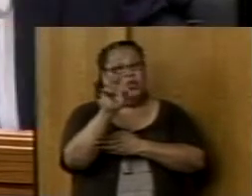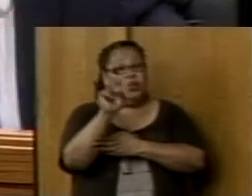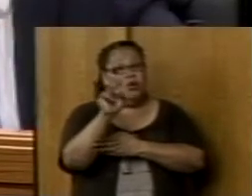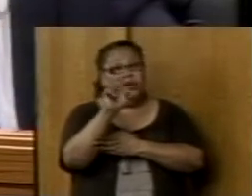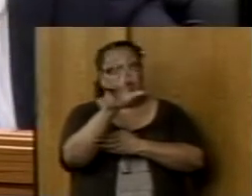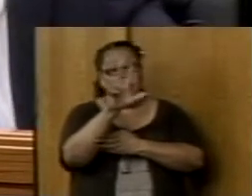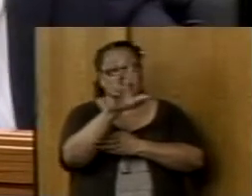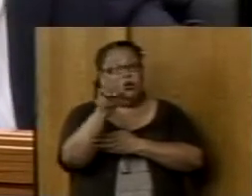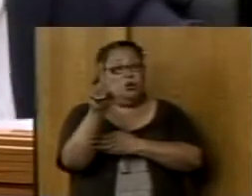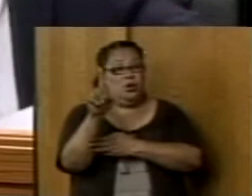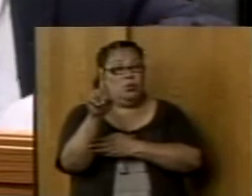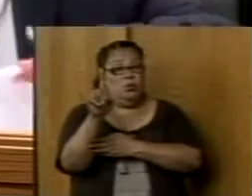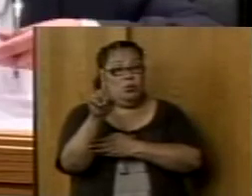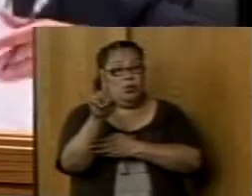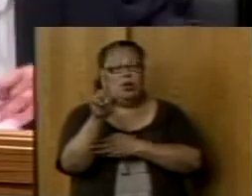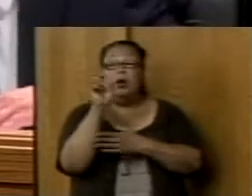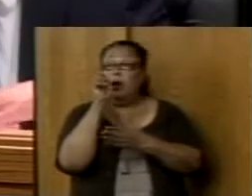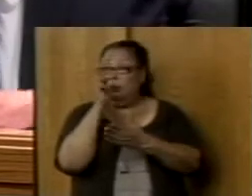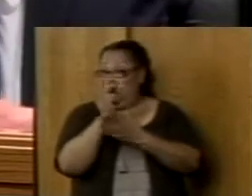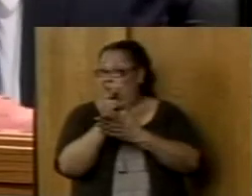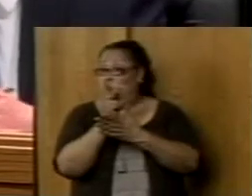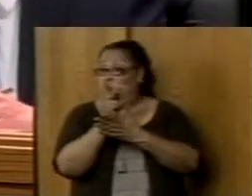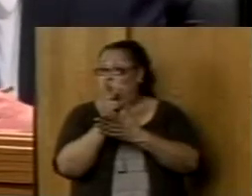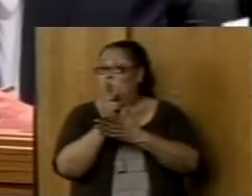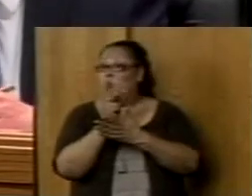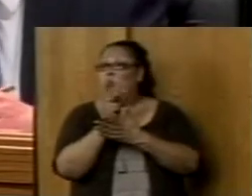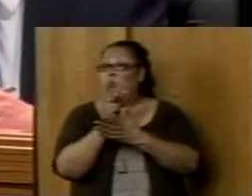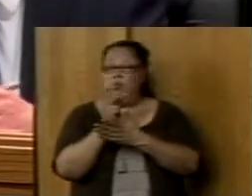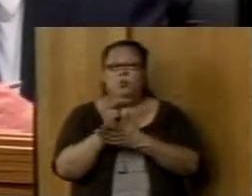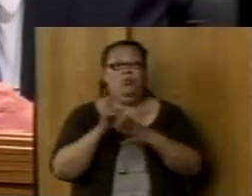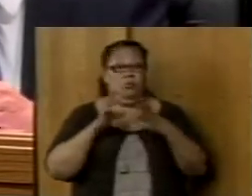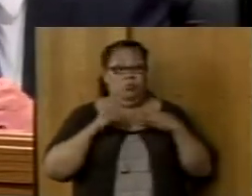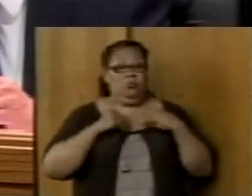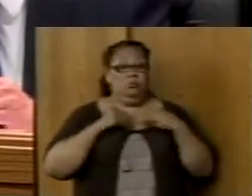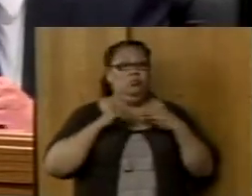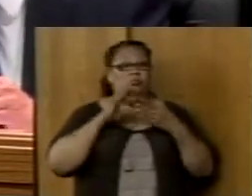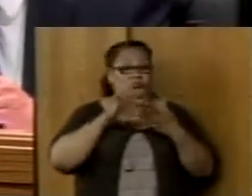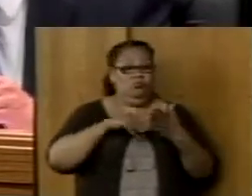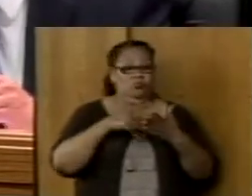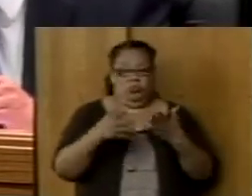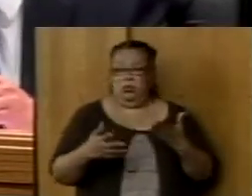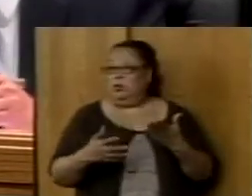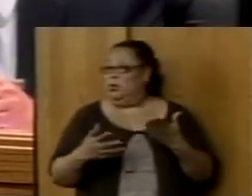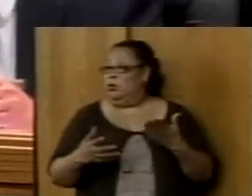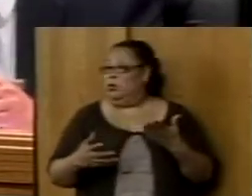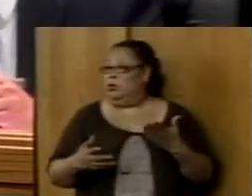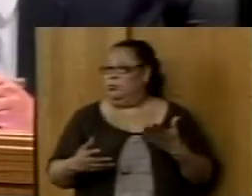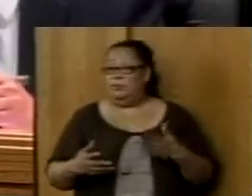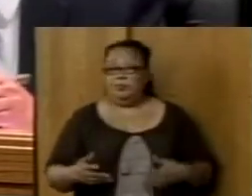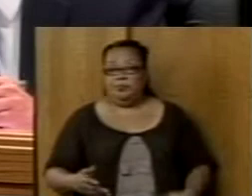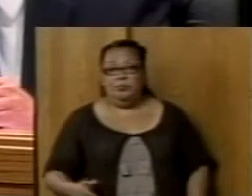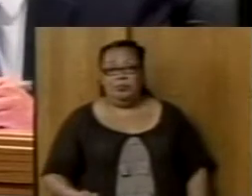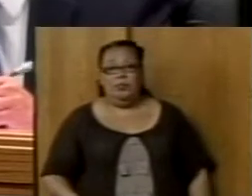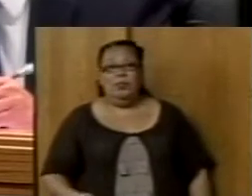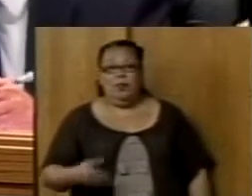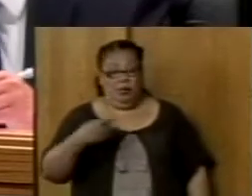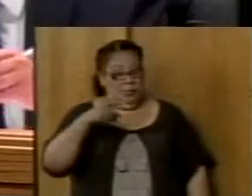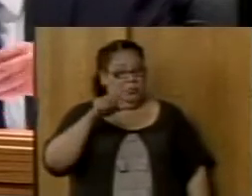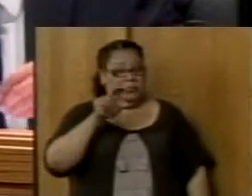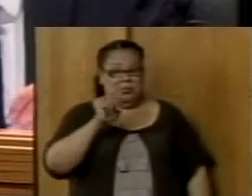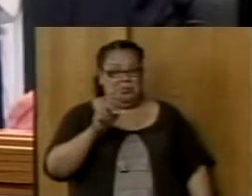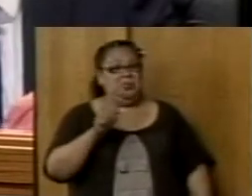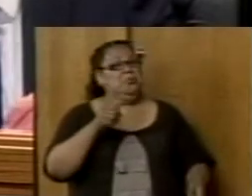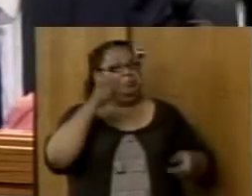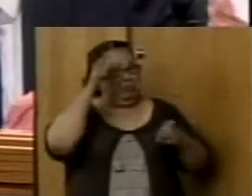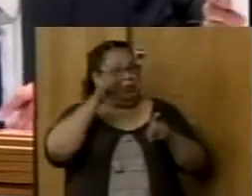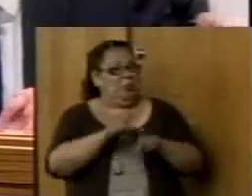and that is it. Do I have a motion to approve the consent agenda? Motion to approve. I have a motion by Dr. Saavedra, seconded by Second. Mrs. Peña. All in favor?